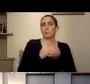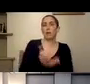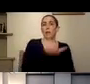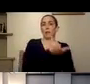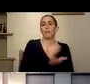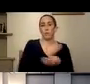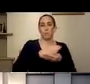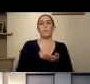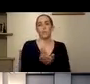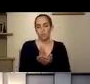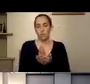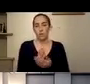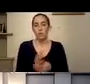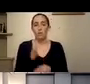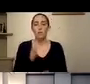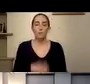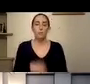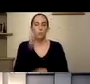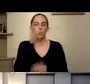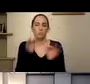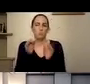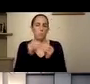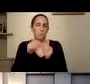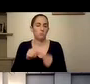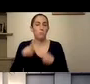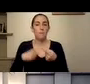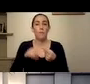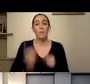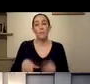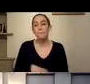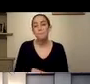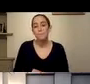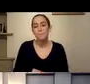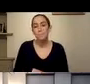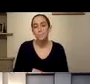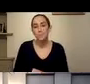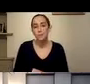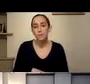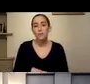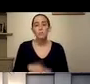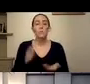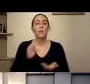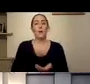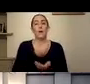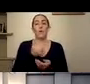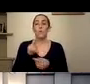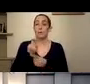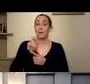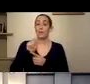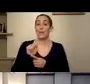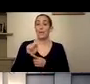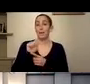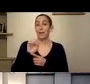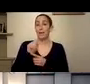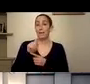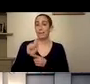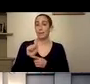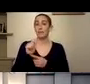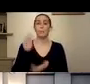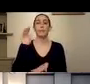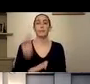our financial statements overall. At the end of the day, we had just a small decrease in our net assets from the prior year of about $2